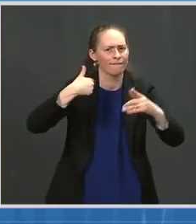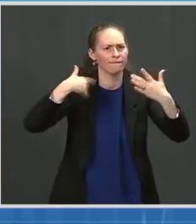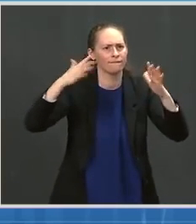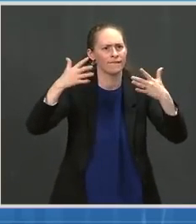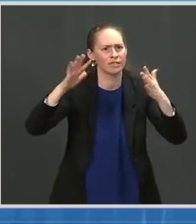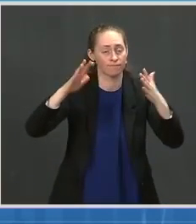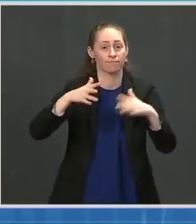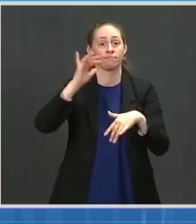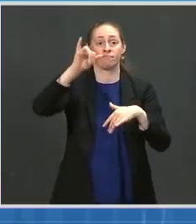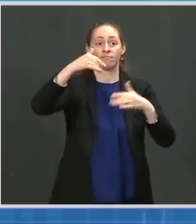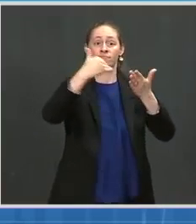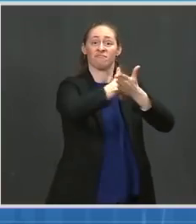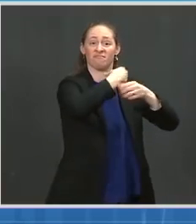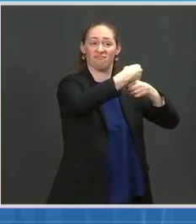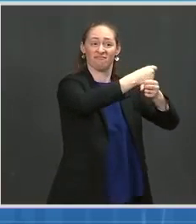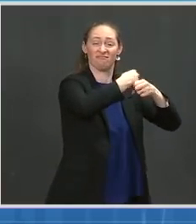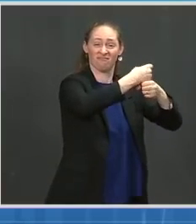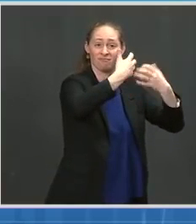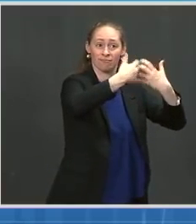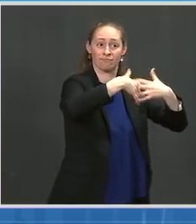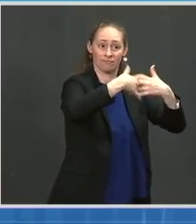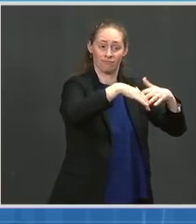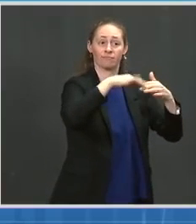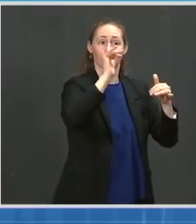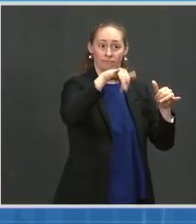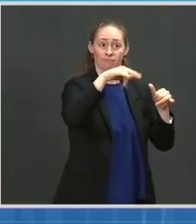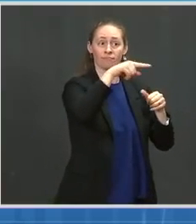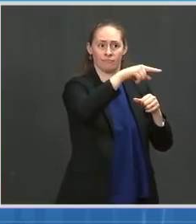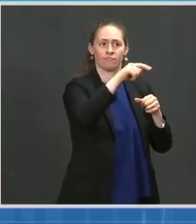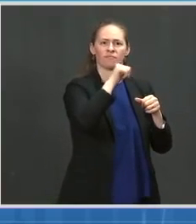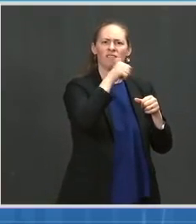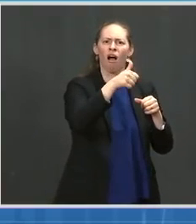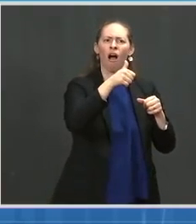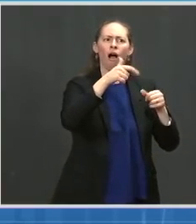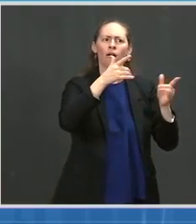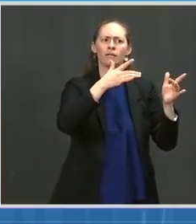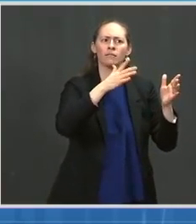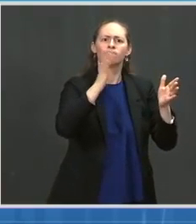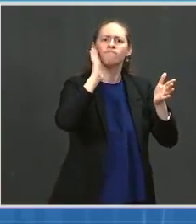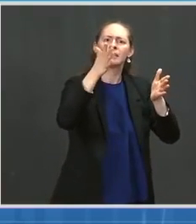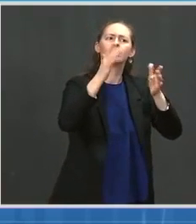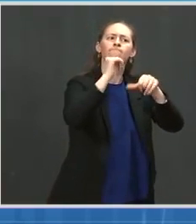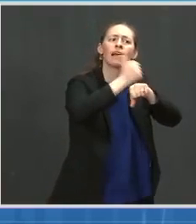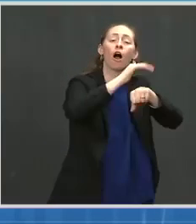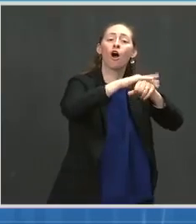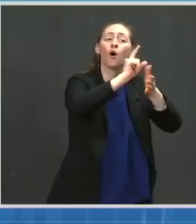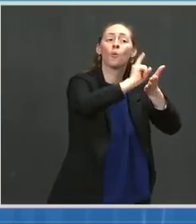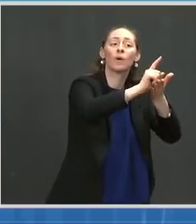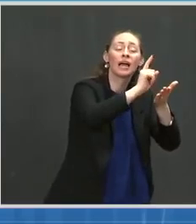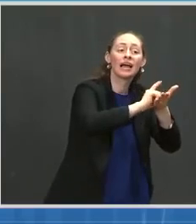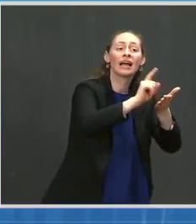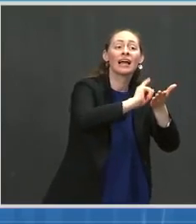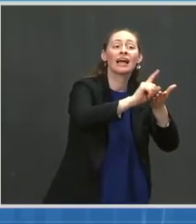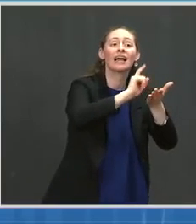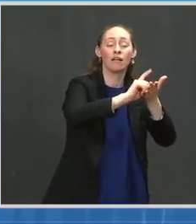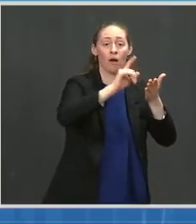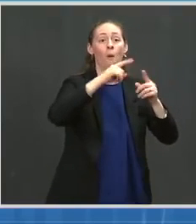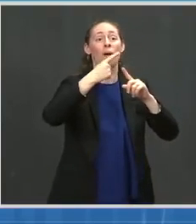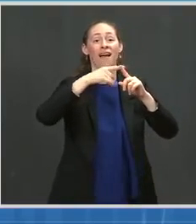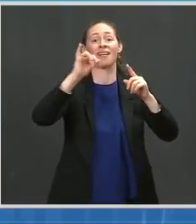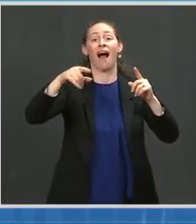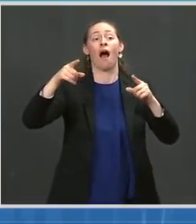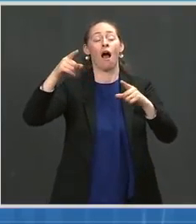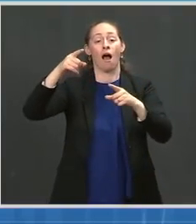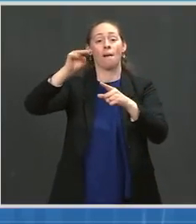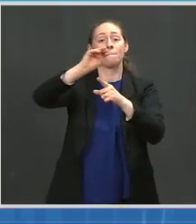the weekly cadence, regular cadence that Moderna and Pfizer have both achieved. When you